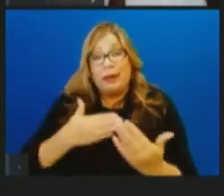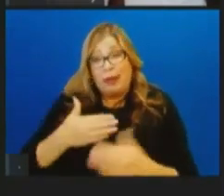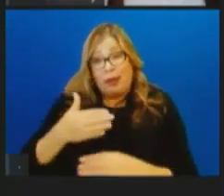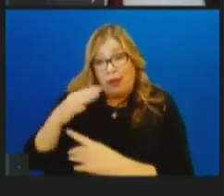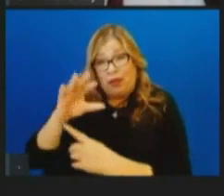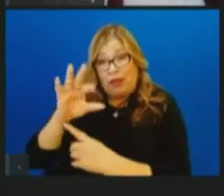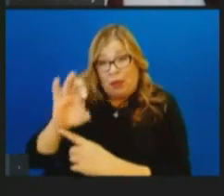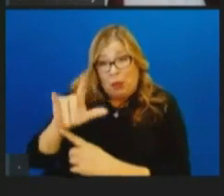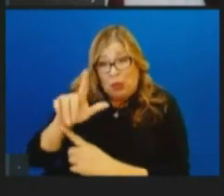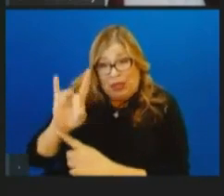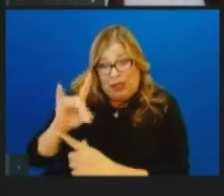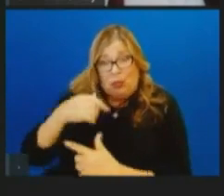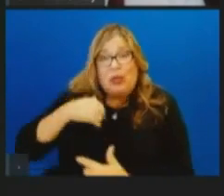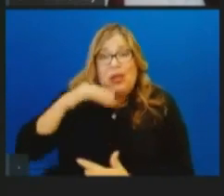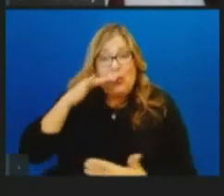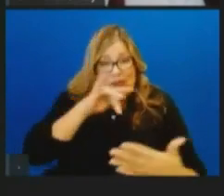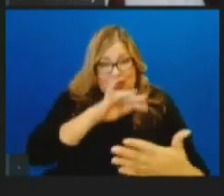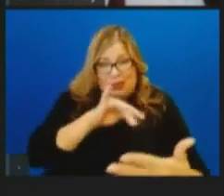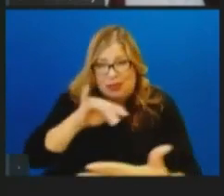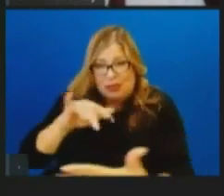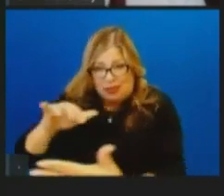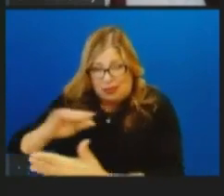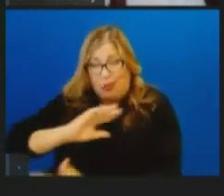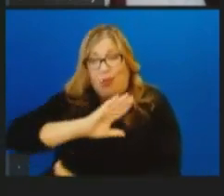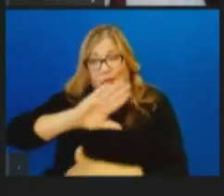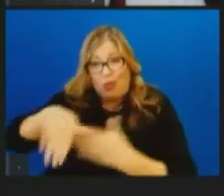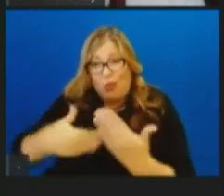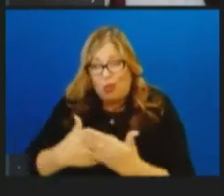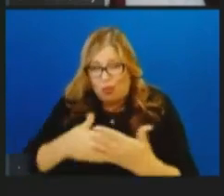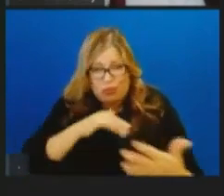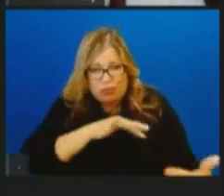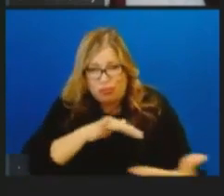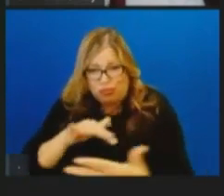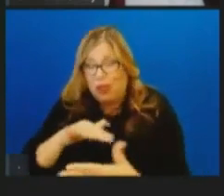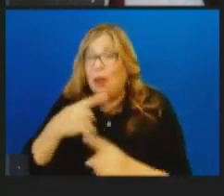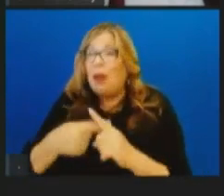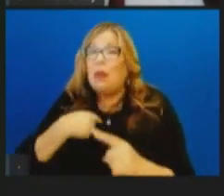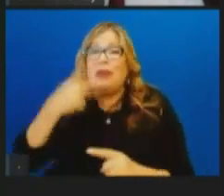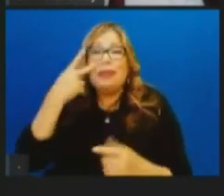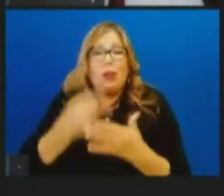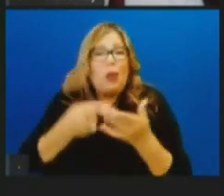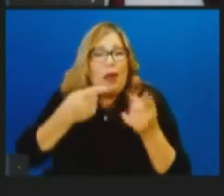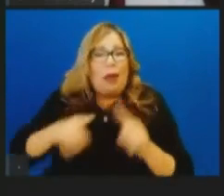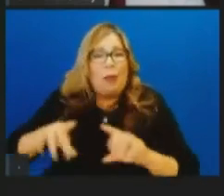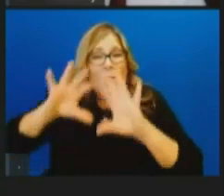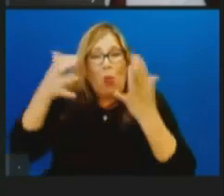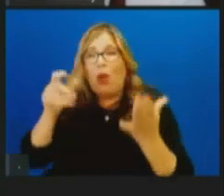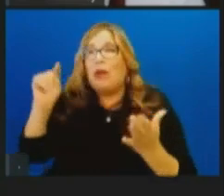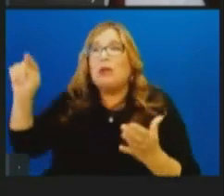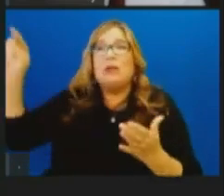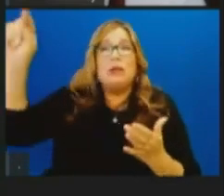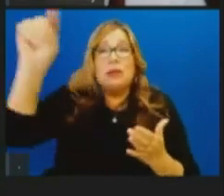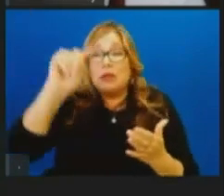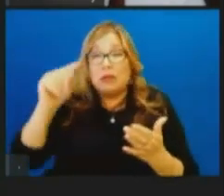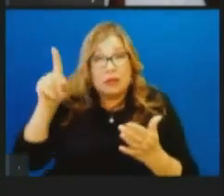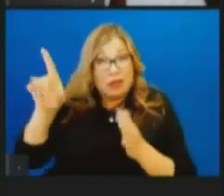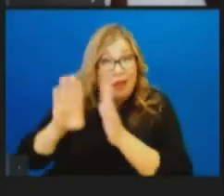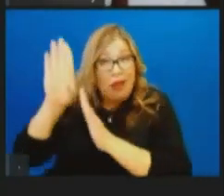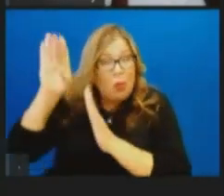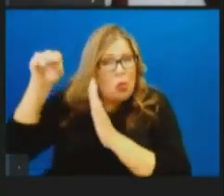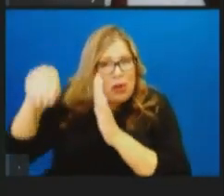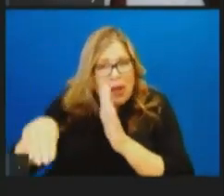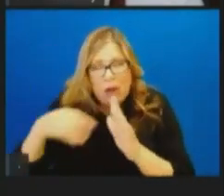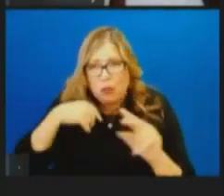as trends around the globe and the nation, ensuring that we aren't seeing upticks and increases down the road, and